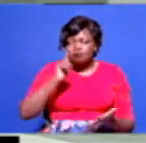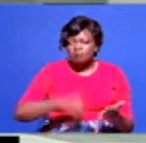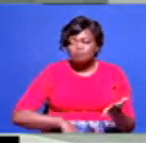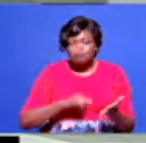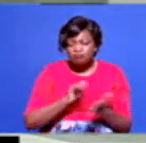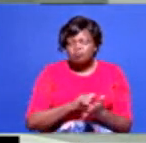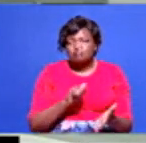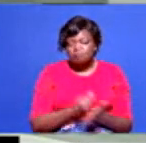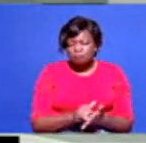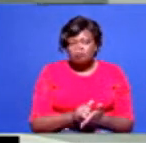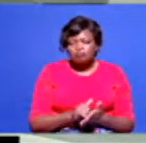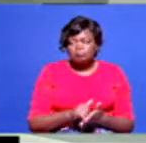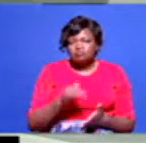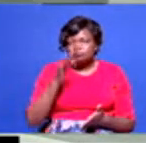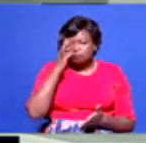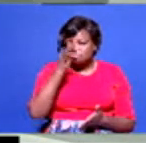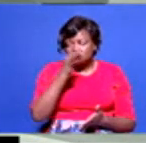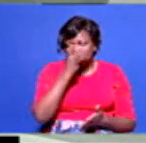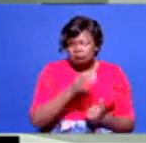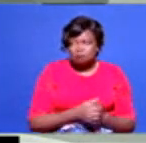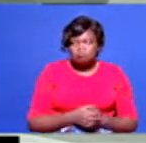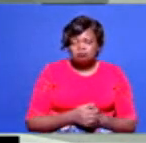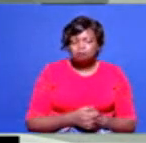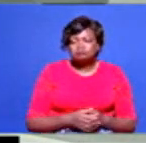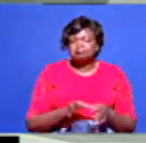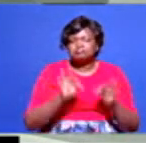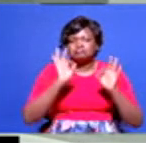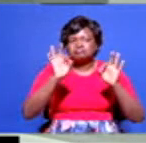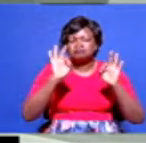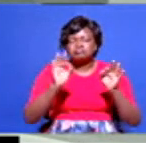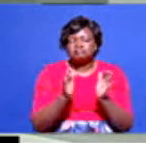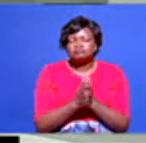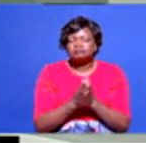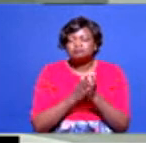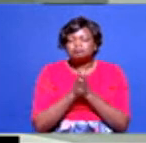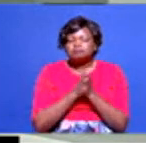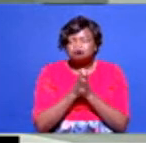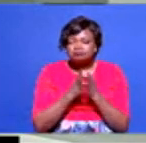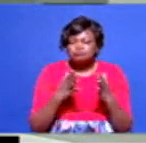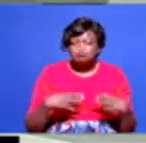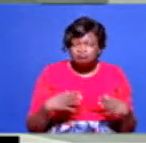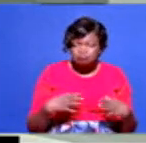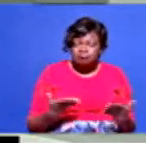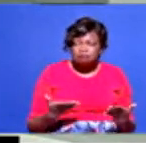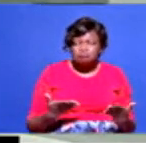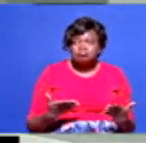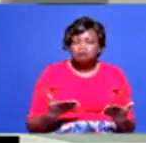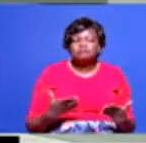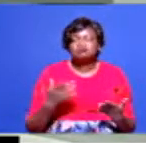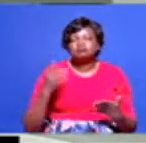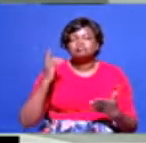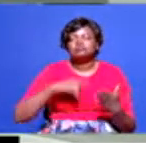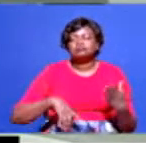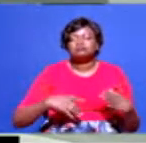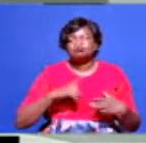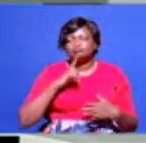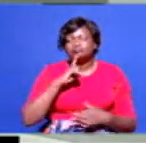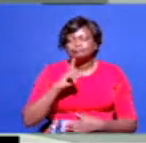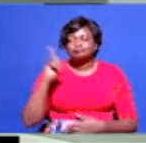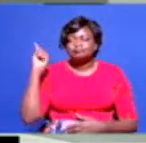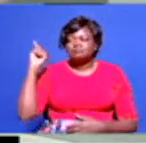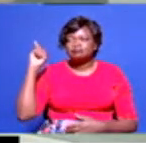an impeccable team spirit and was a motivator for his ministries. Here's some of the reactions of from the leaders.